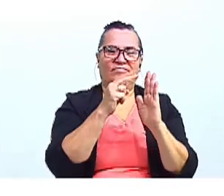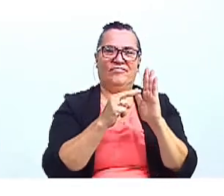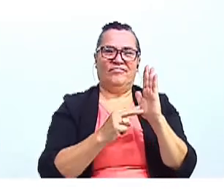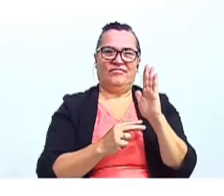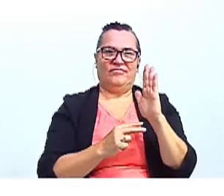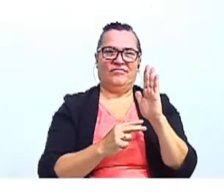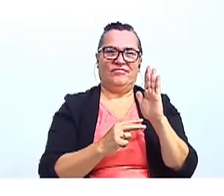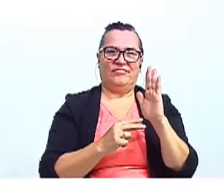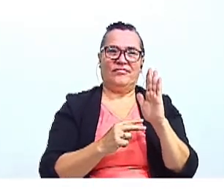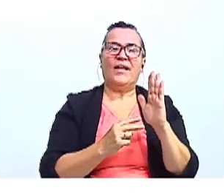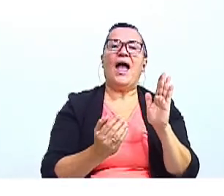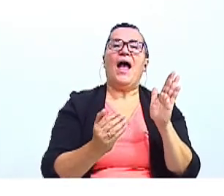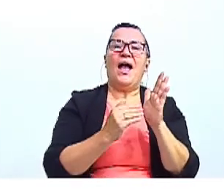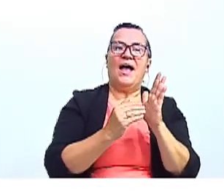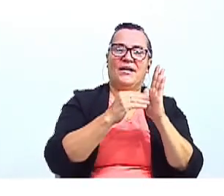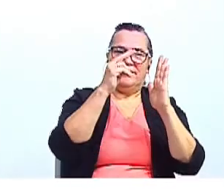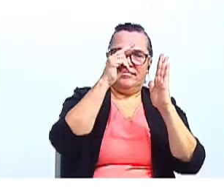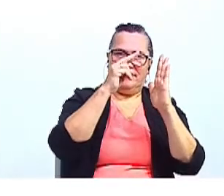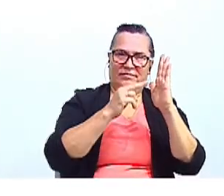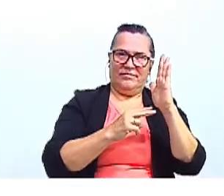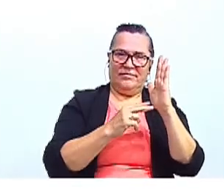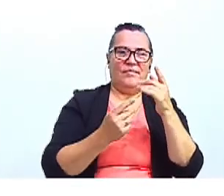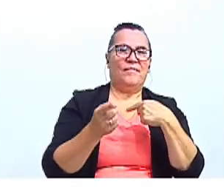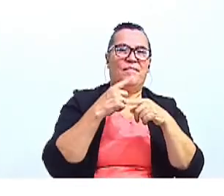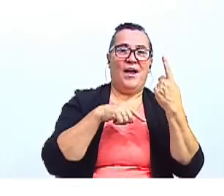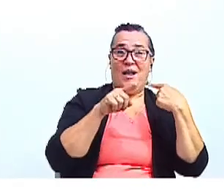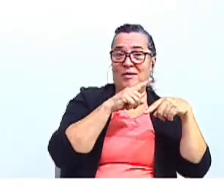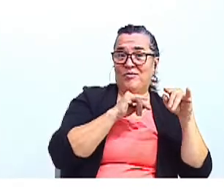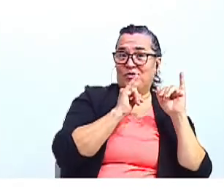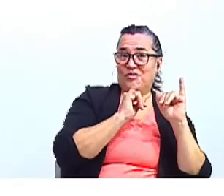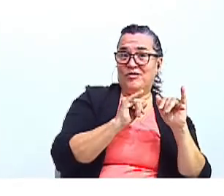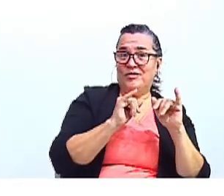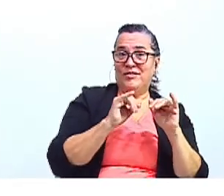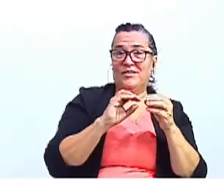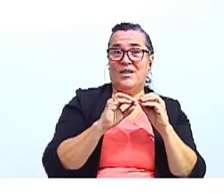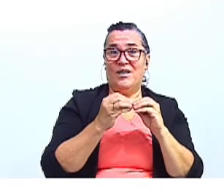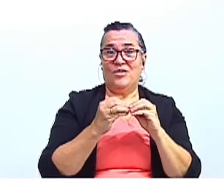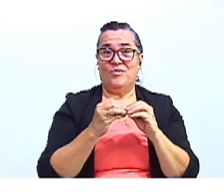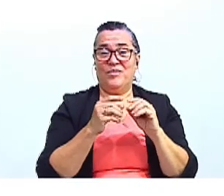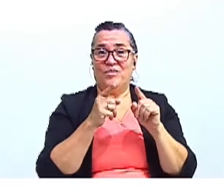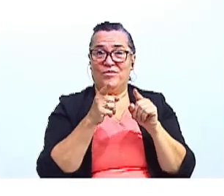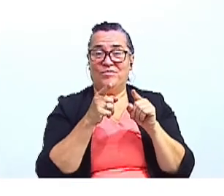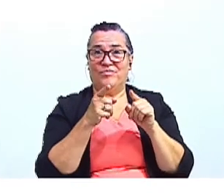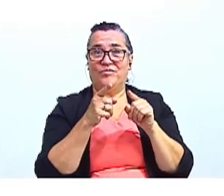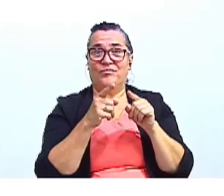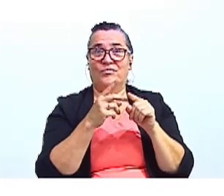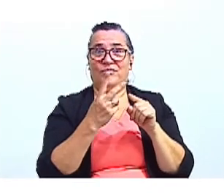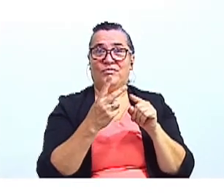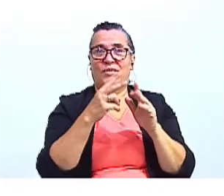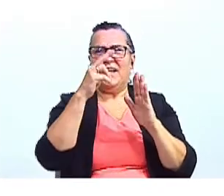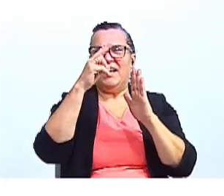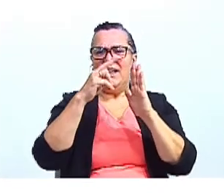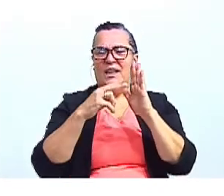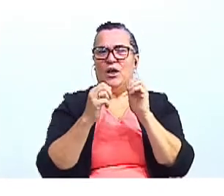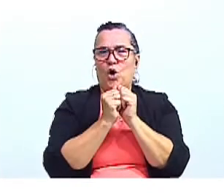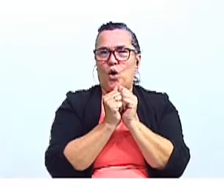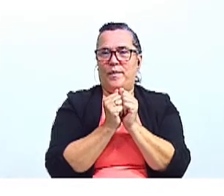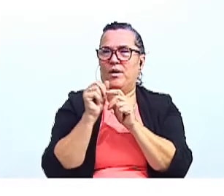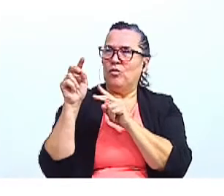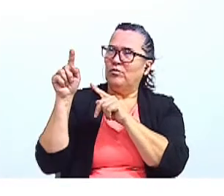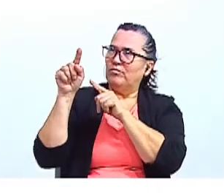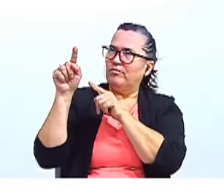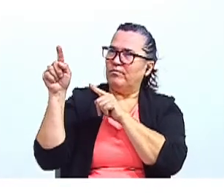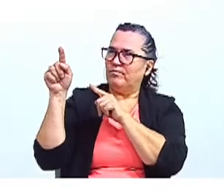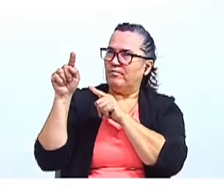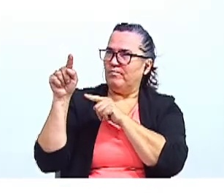test again. So, let's go back to slide 18, okay, and read the test together with me. But